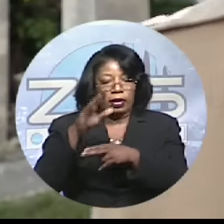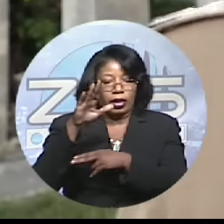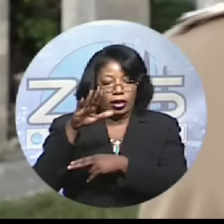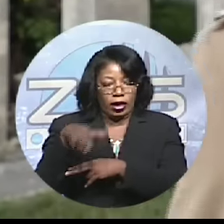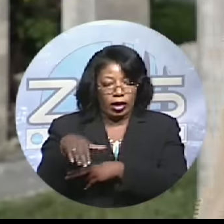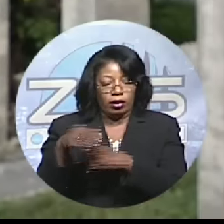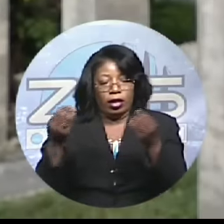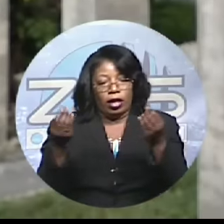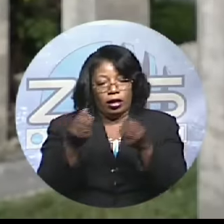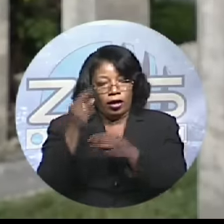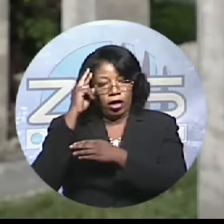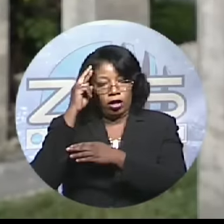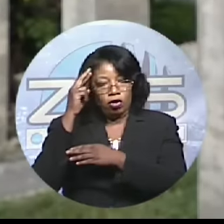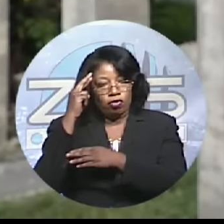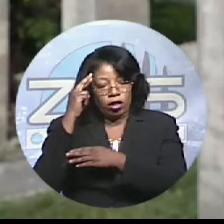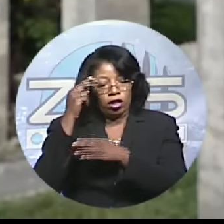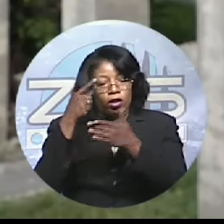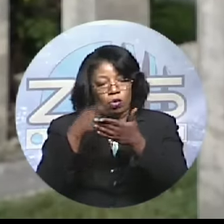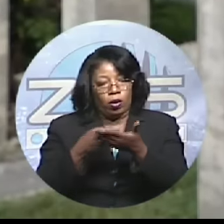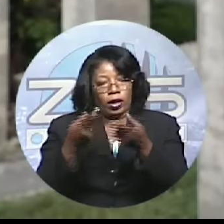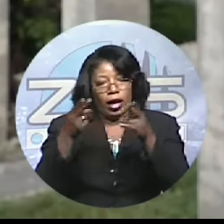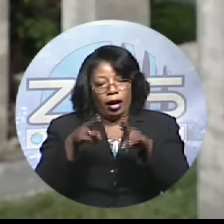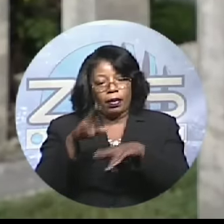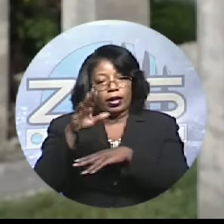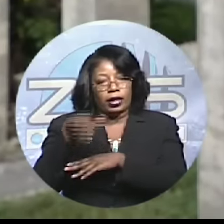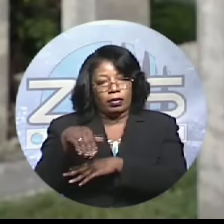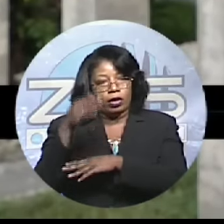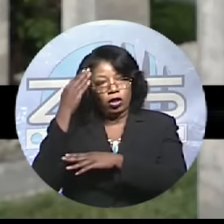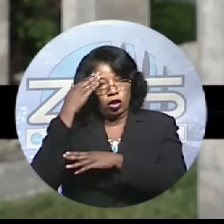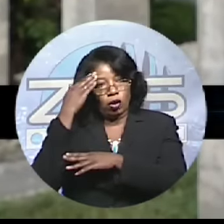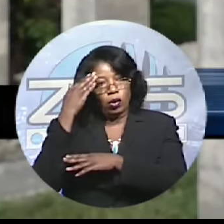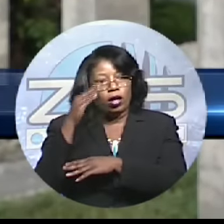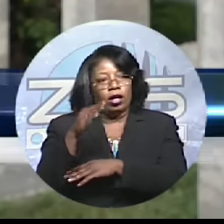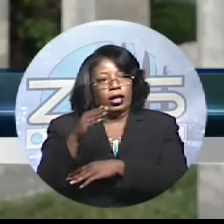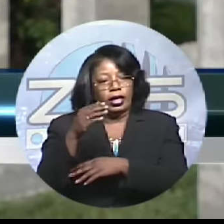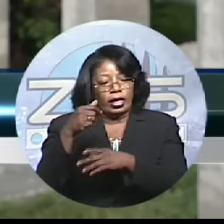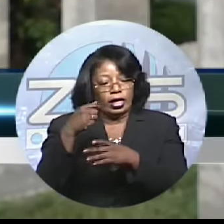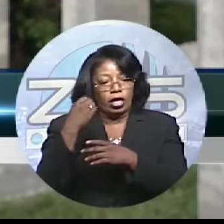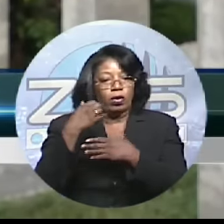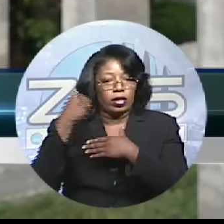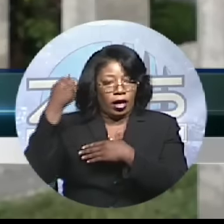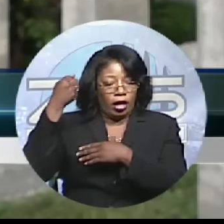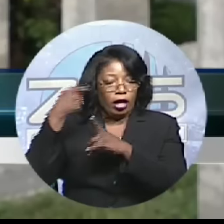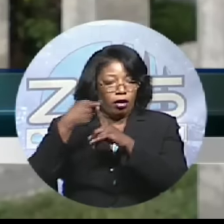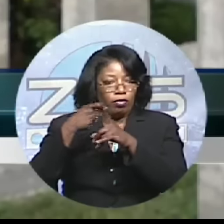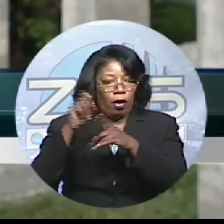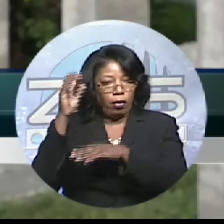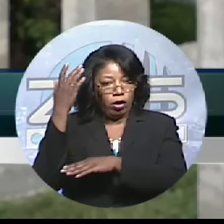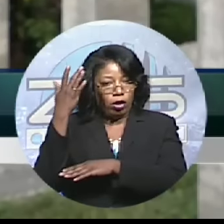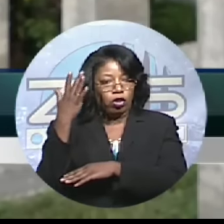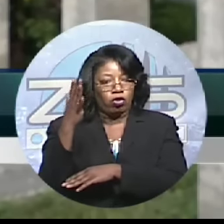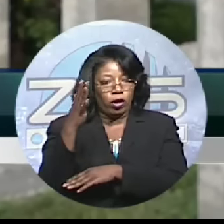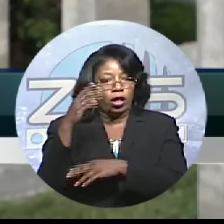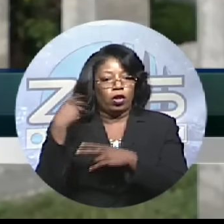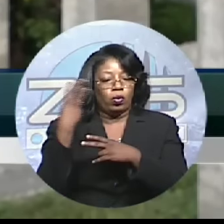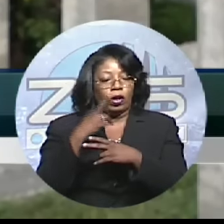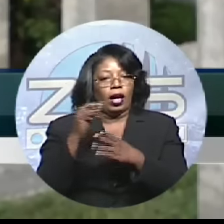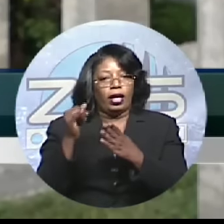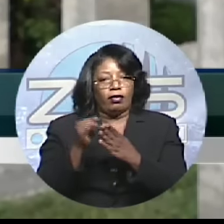motive as to what might have happened, but we know he was hanging from a cord from the tree. We are in the initial stage of our